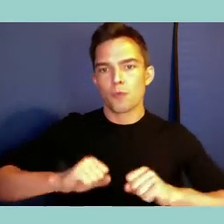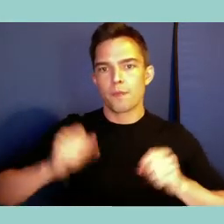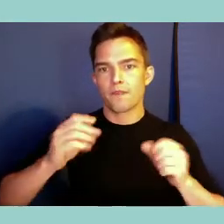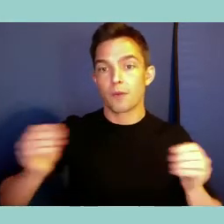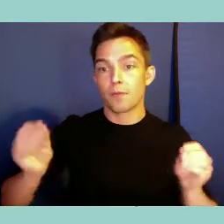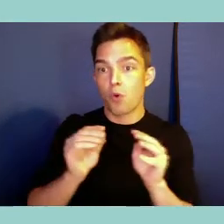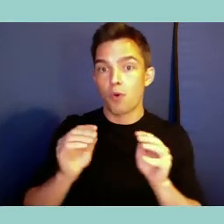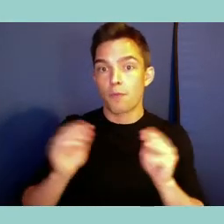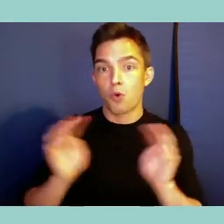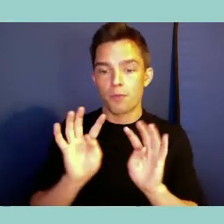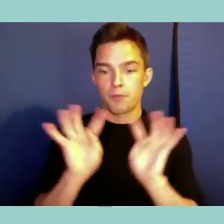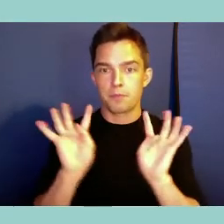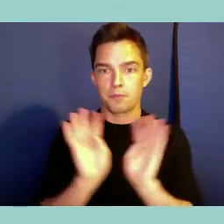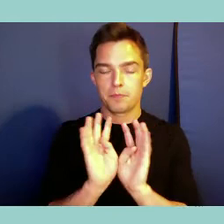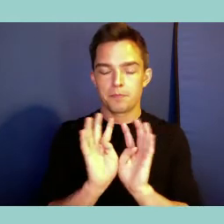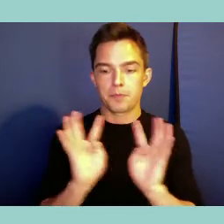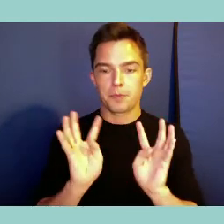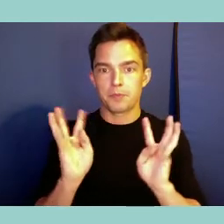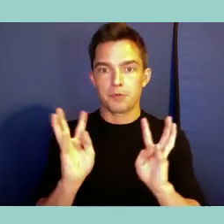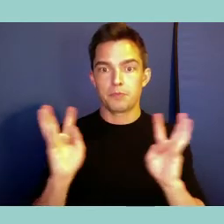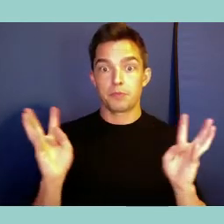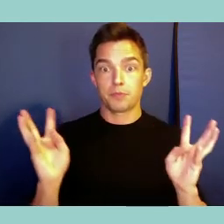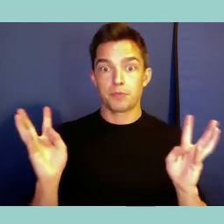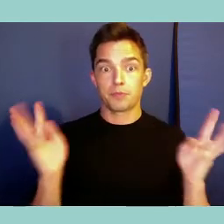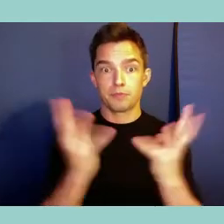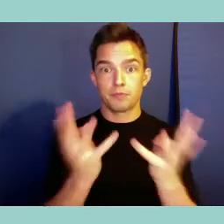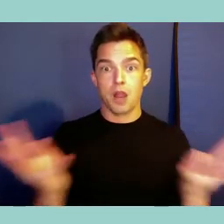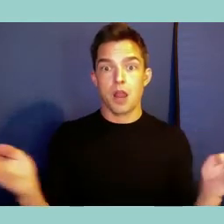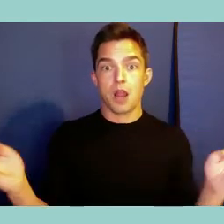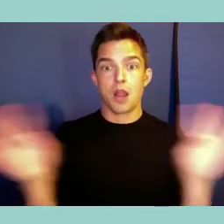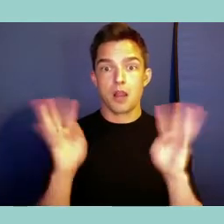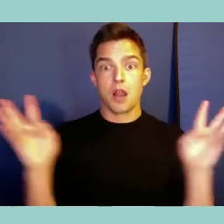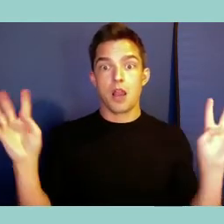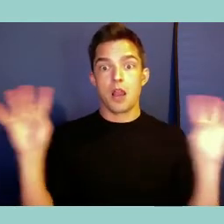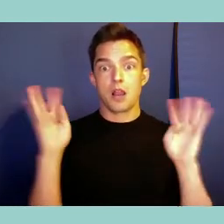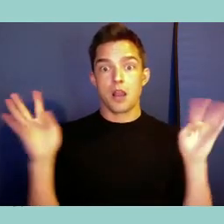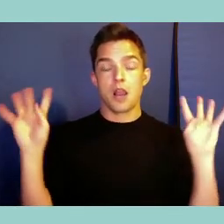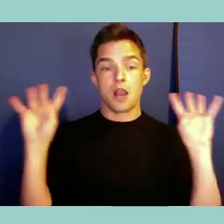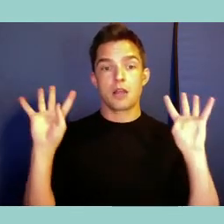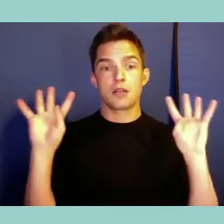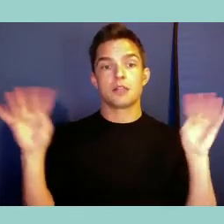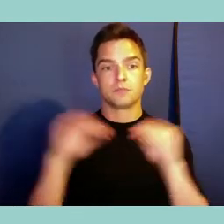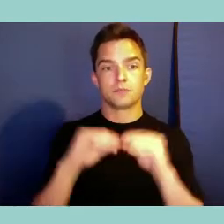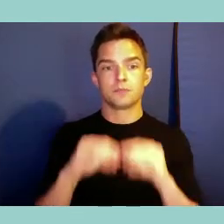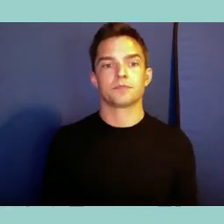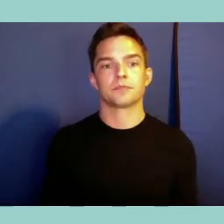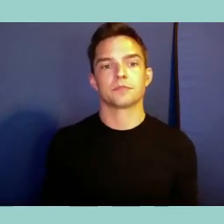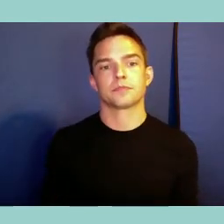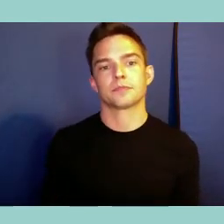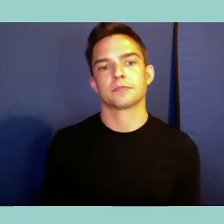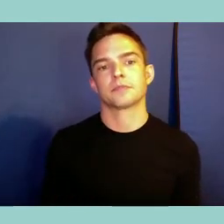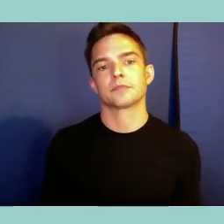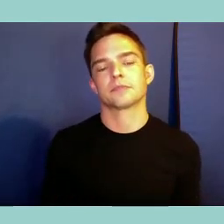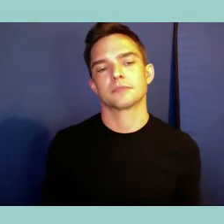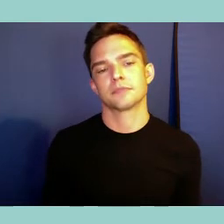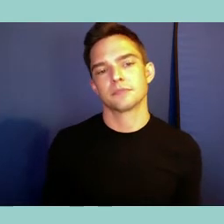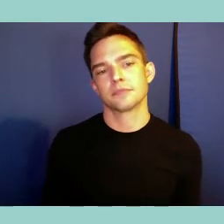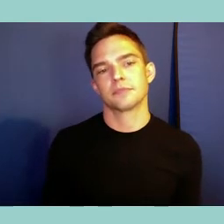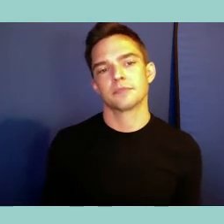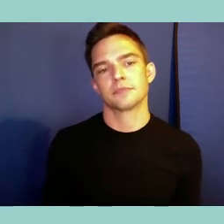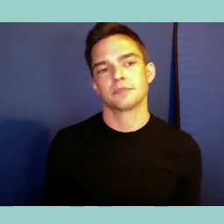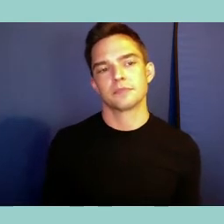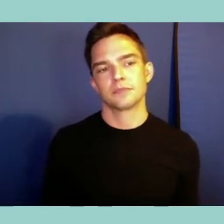more to join us. Juntos. Adelante. Más y más cada